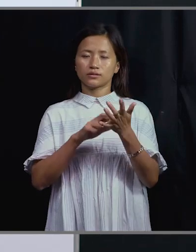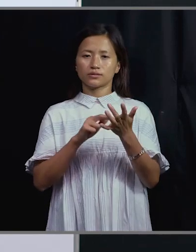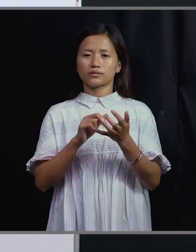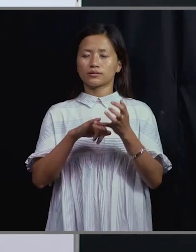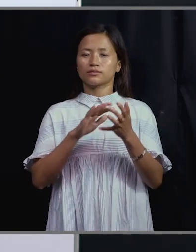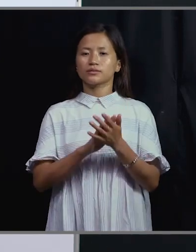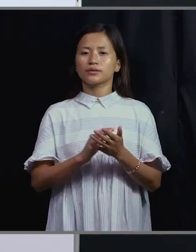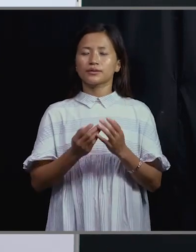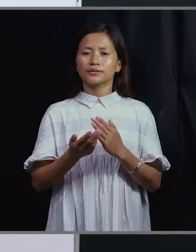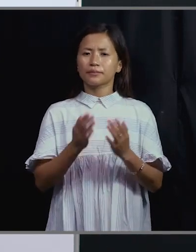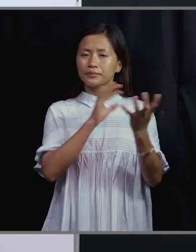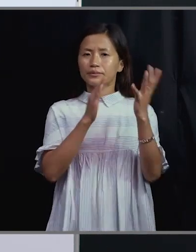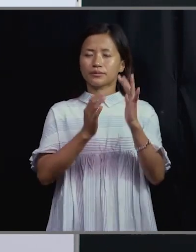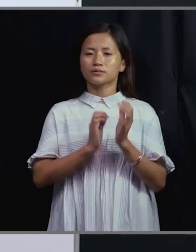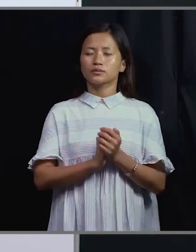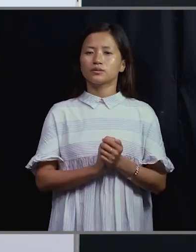of